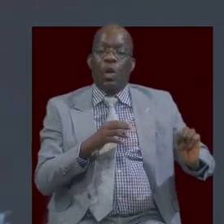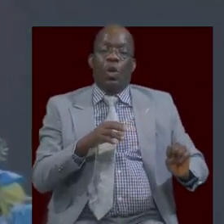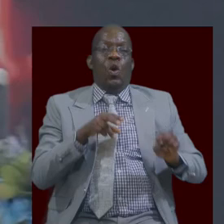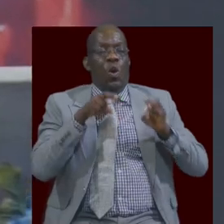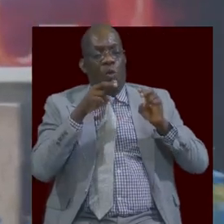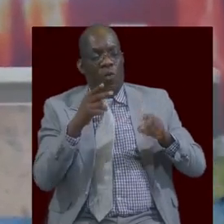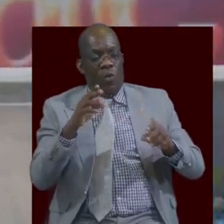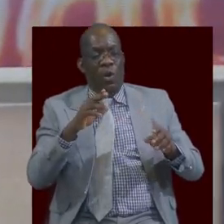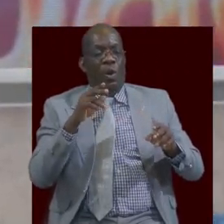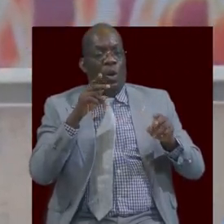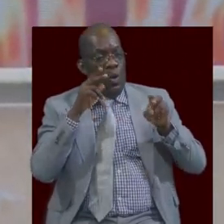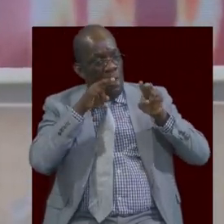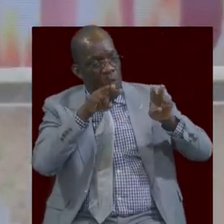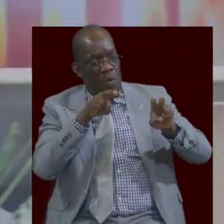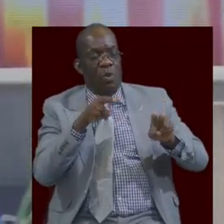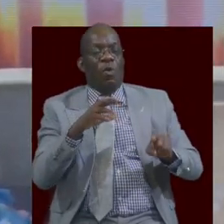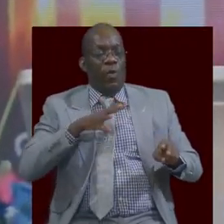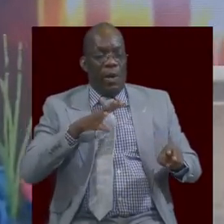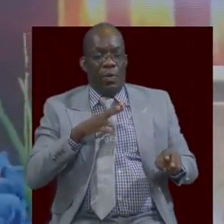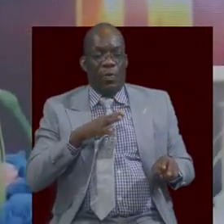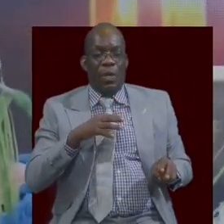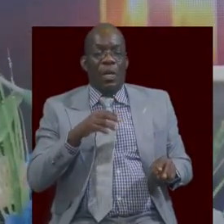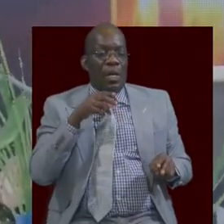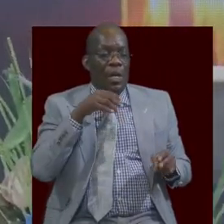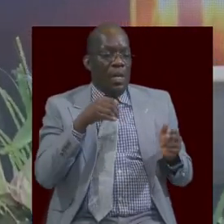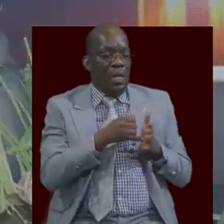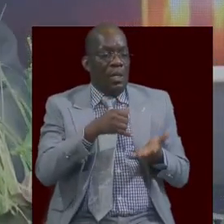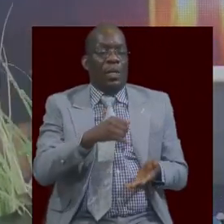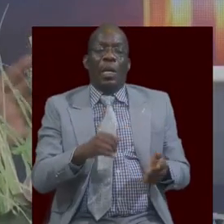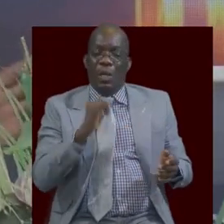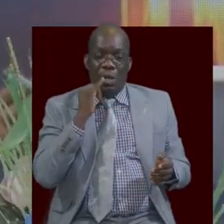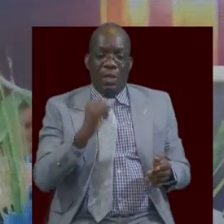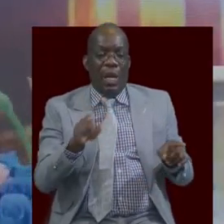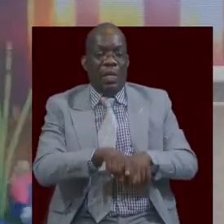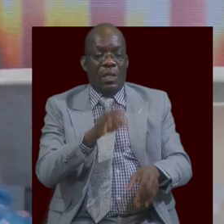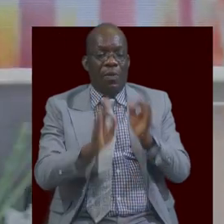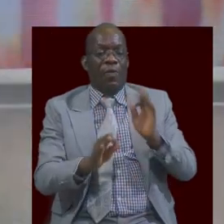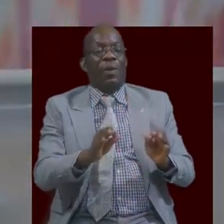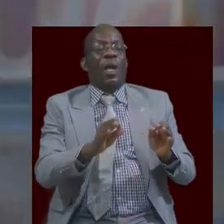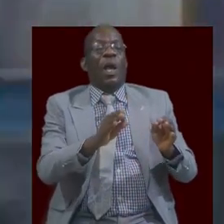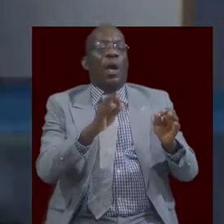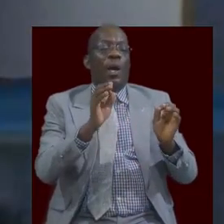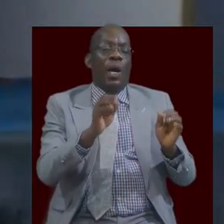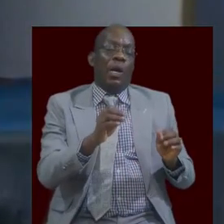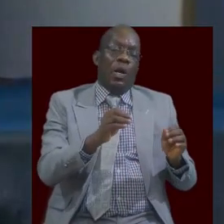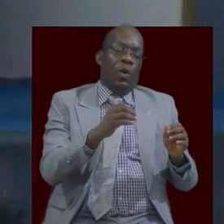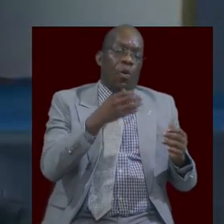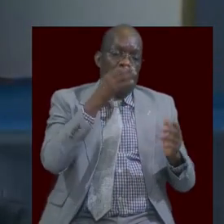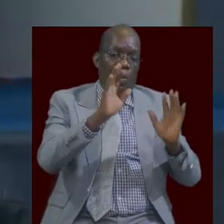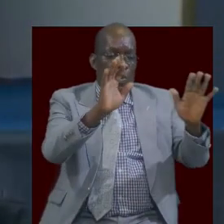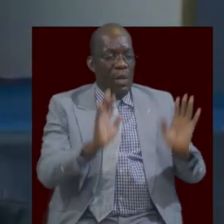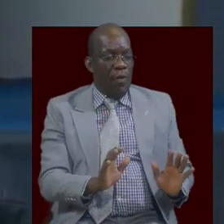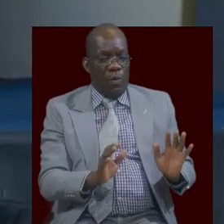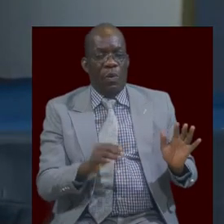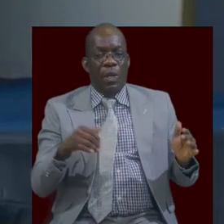vice looks financially inviting. Sometimes vice will look like it will